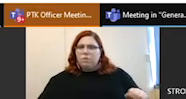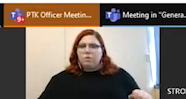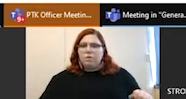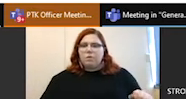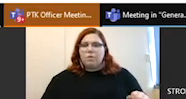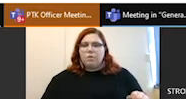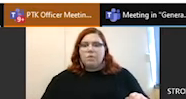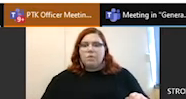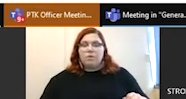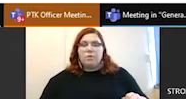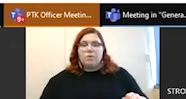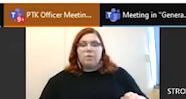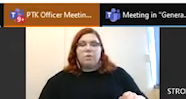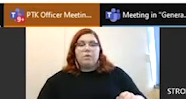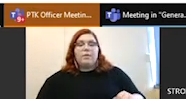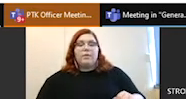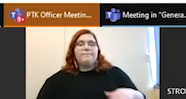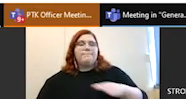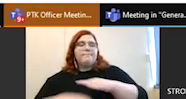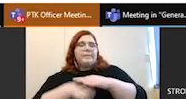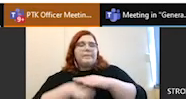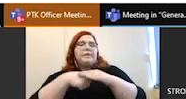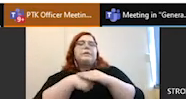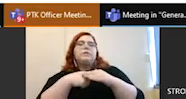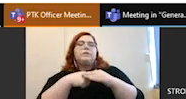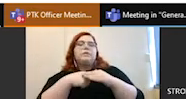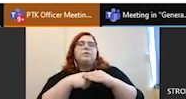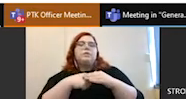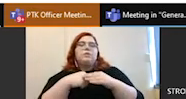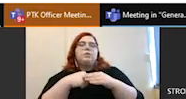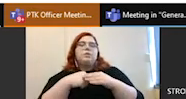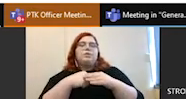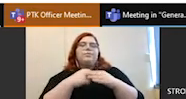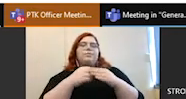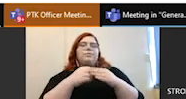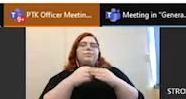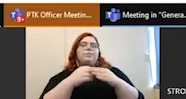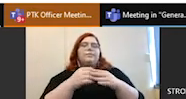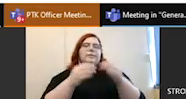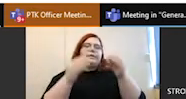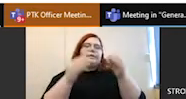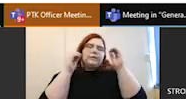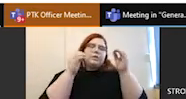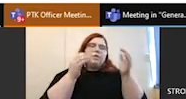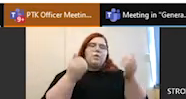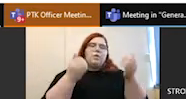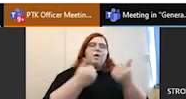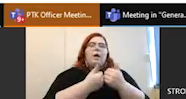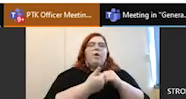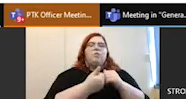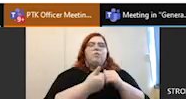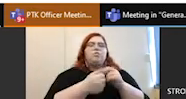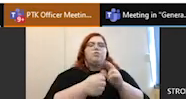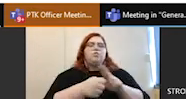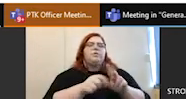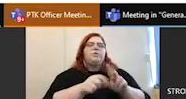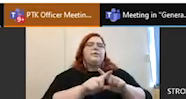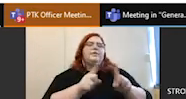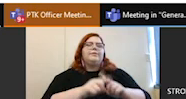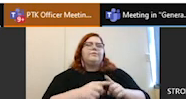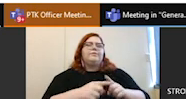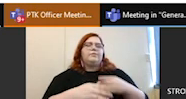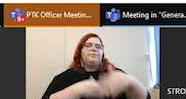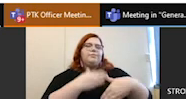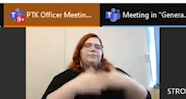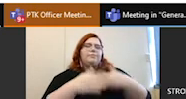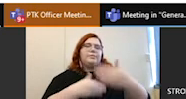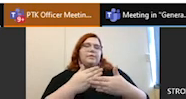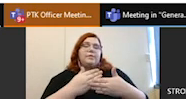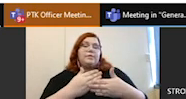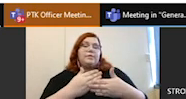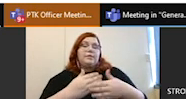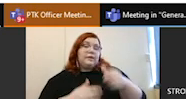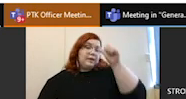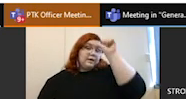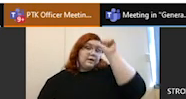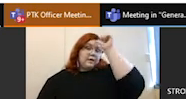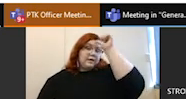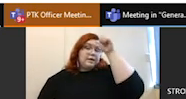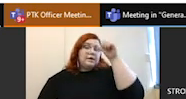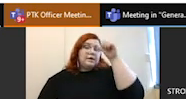It basically guides you through certain protocols that the Indian government, it was developed by the